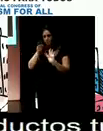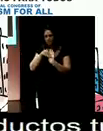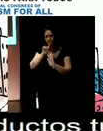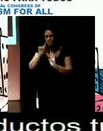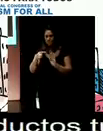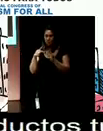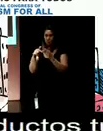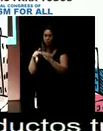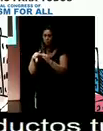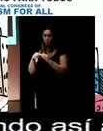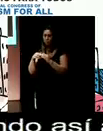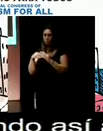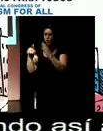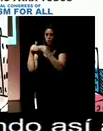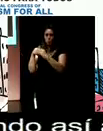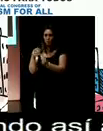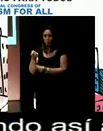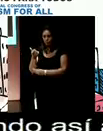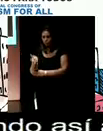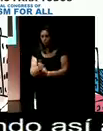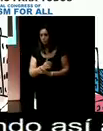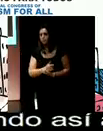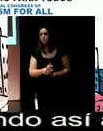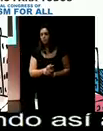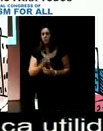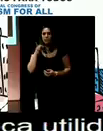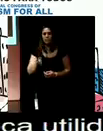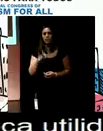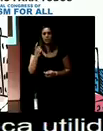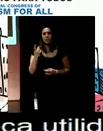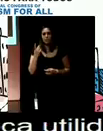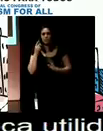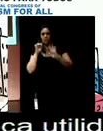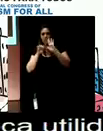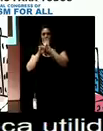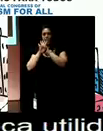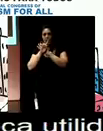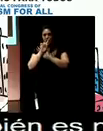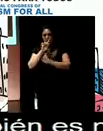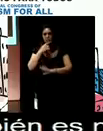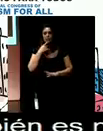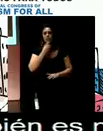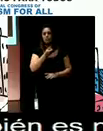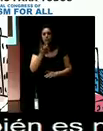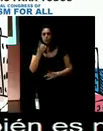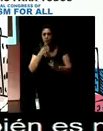self-classification, which are not very useful to the user. It is also necessary to develop indexes